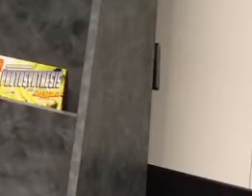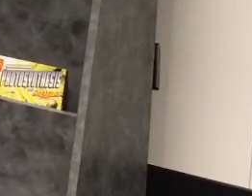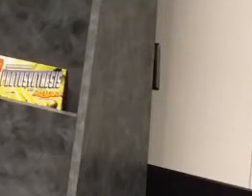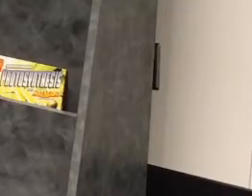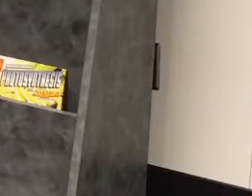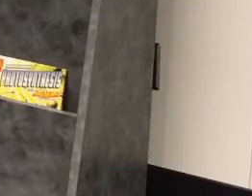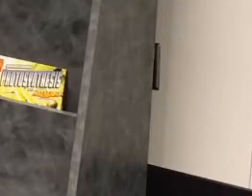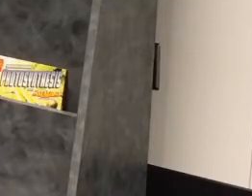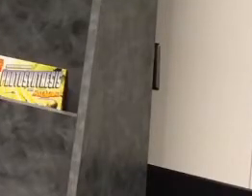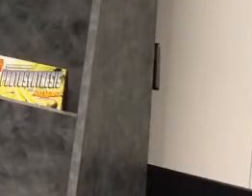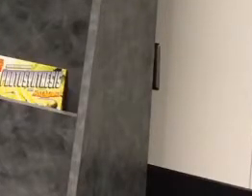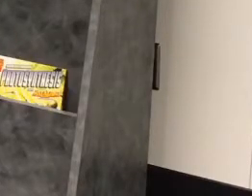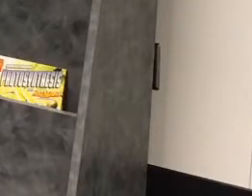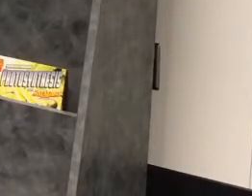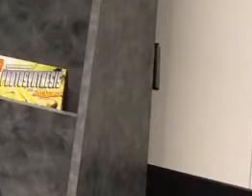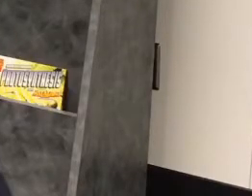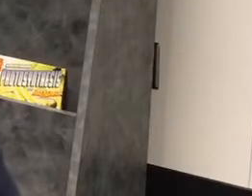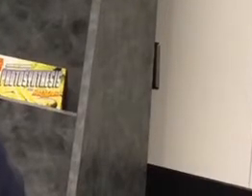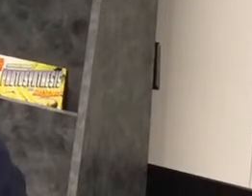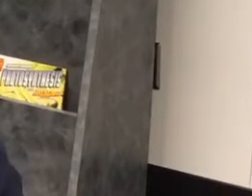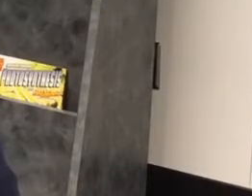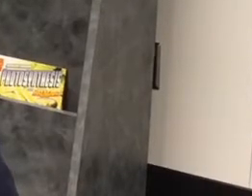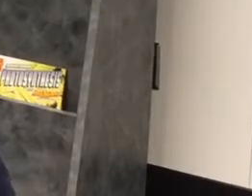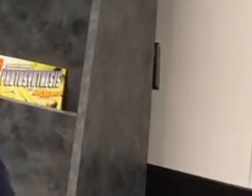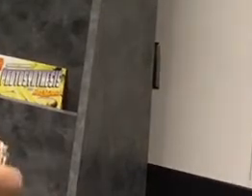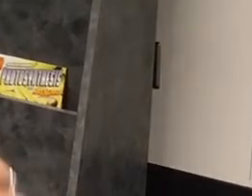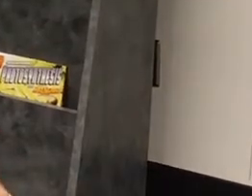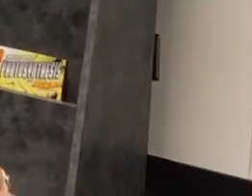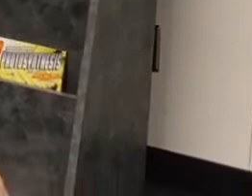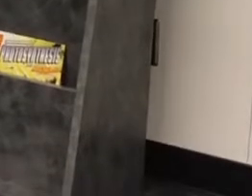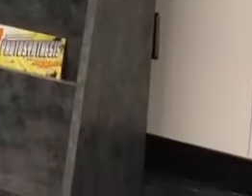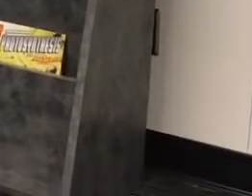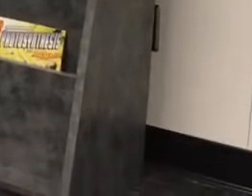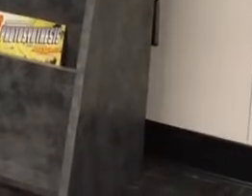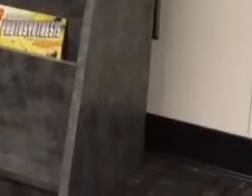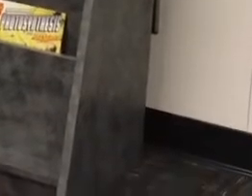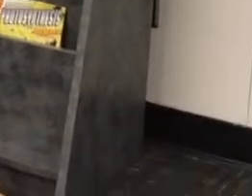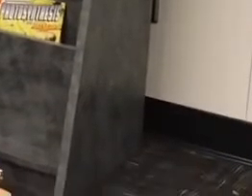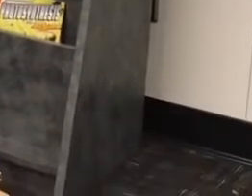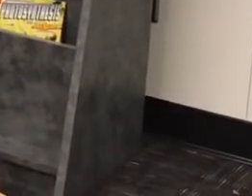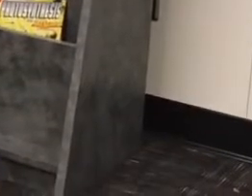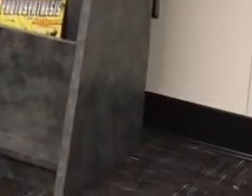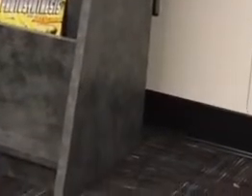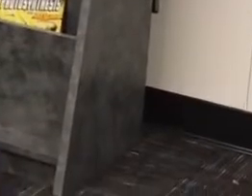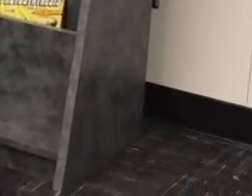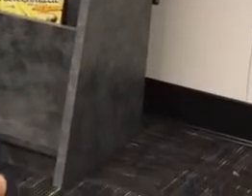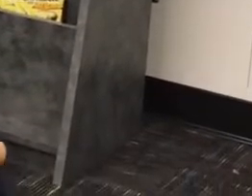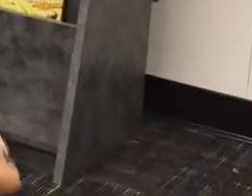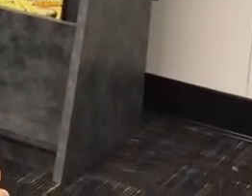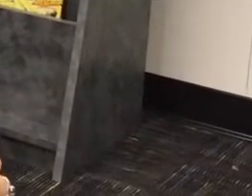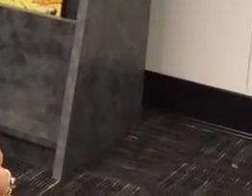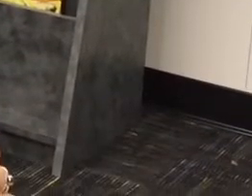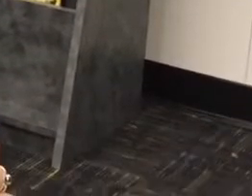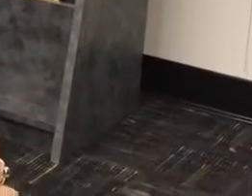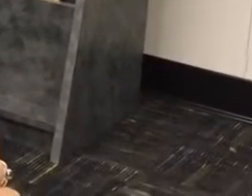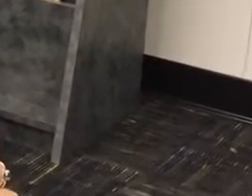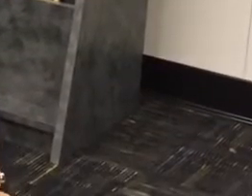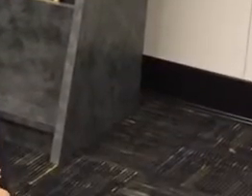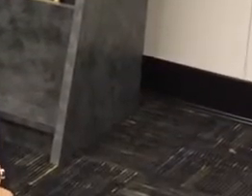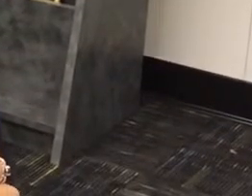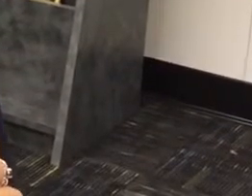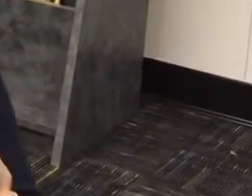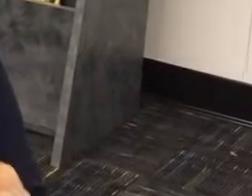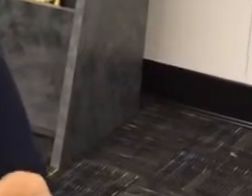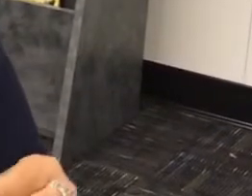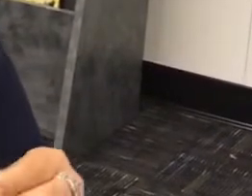Energy Bus. Your teacher will be handing you your ticket, but we ask that you only hand in your